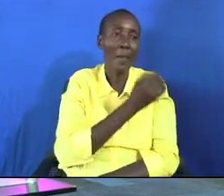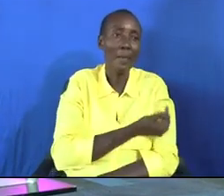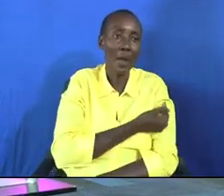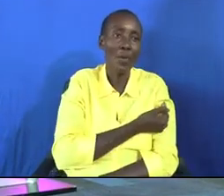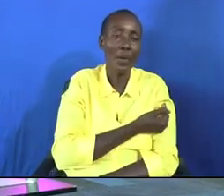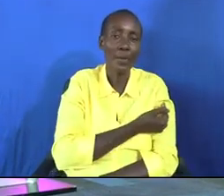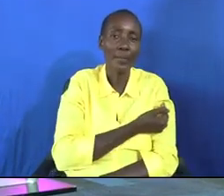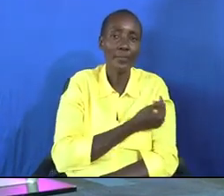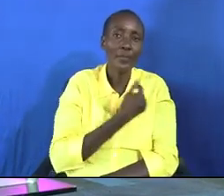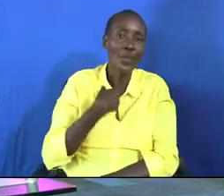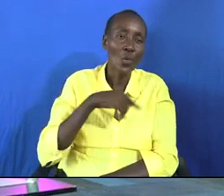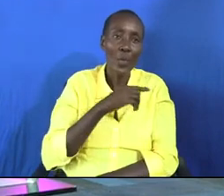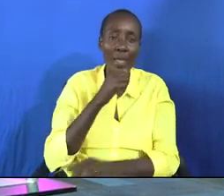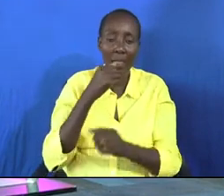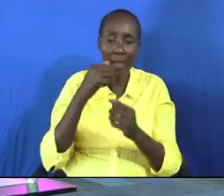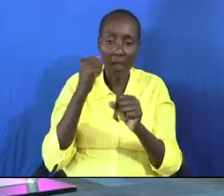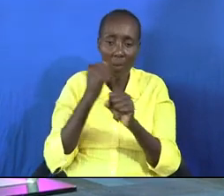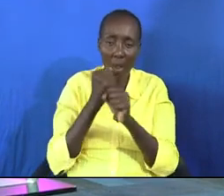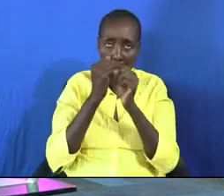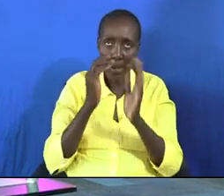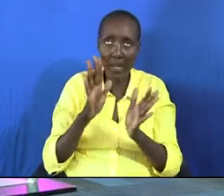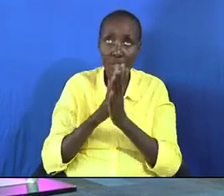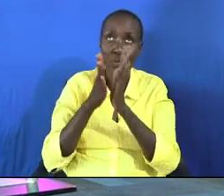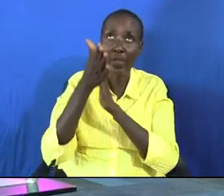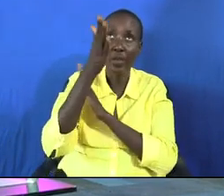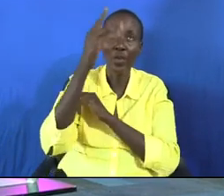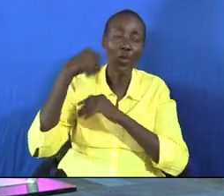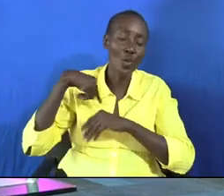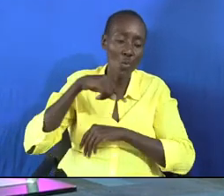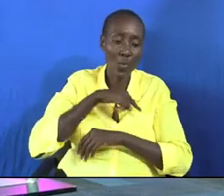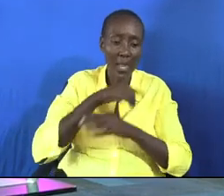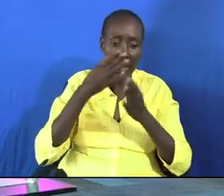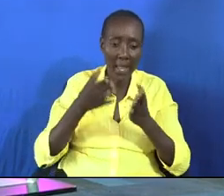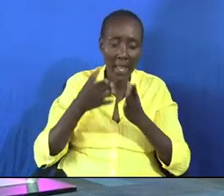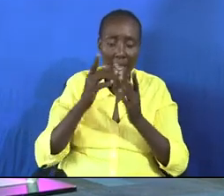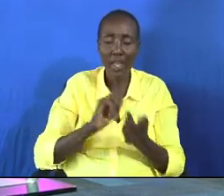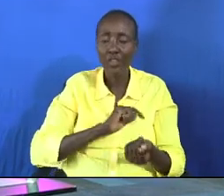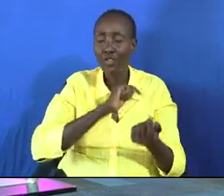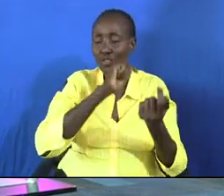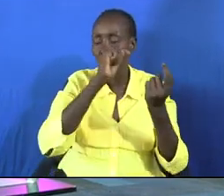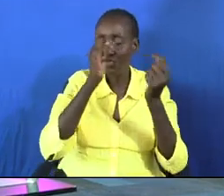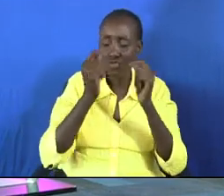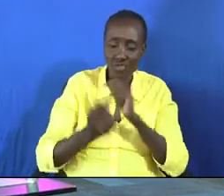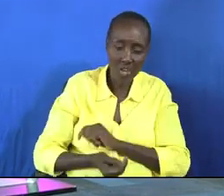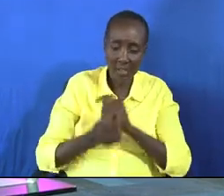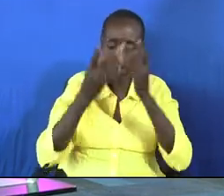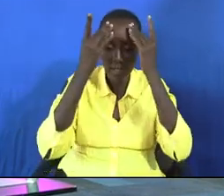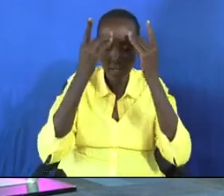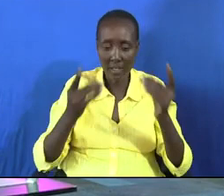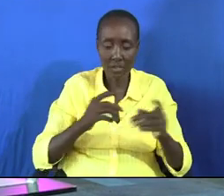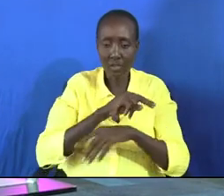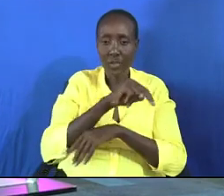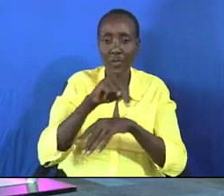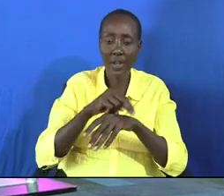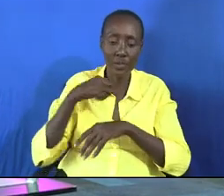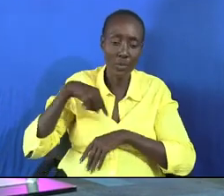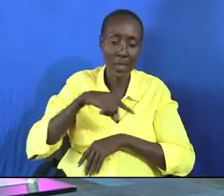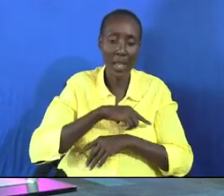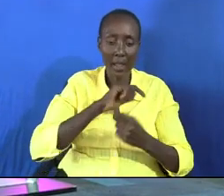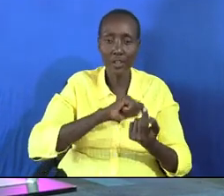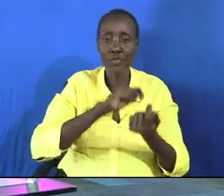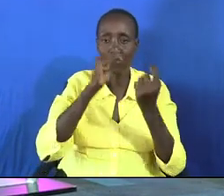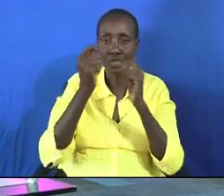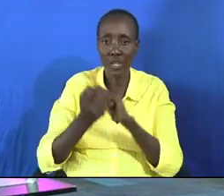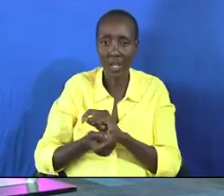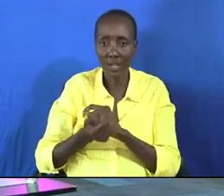are co-workers with God. We are here to change destinies of the nations. We are here to